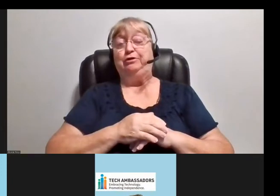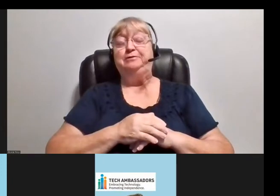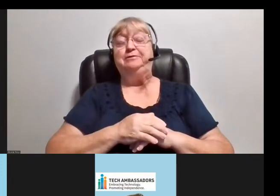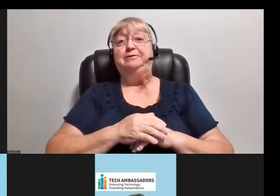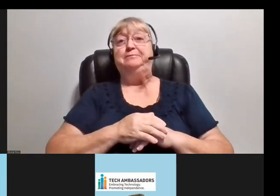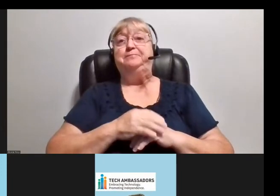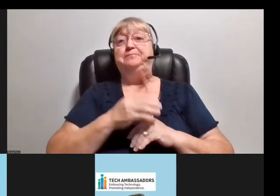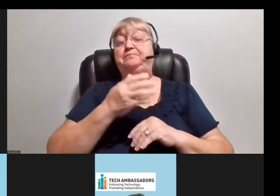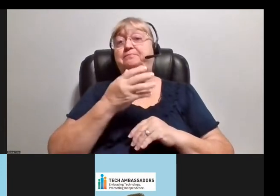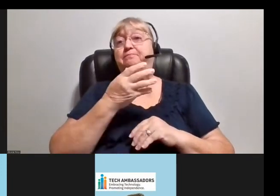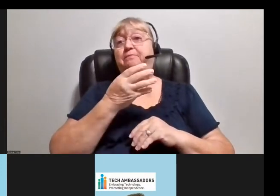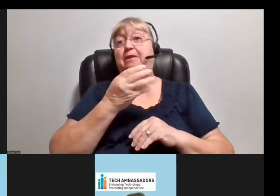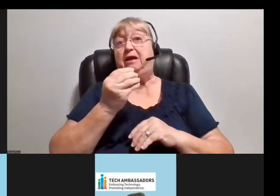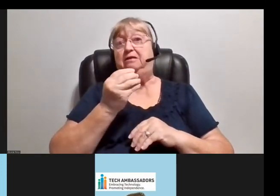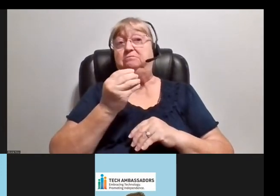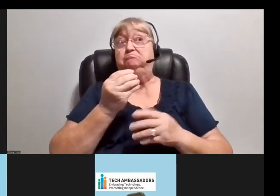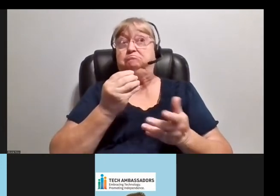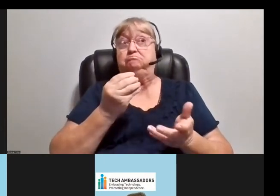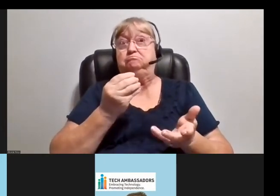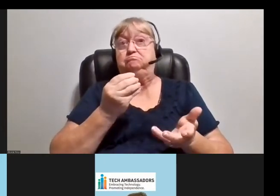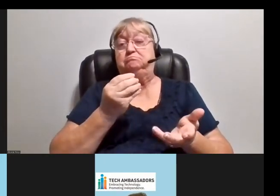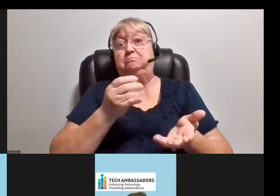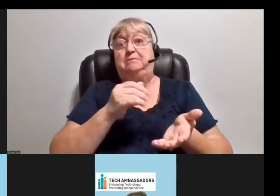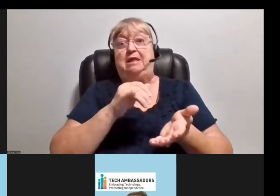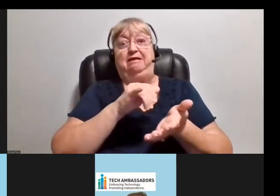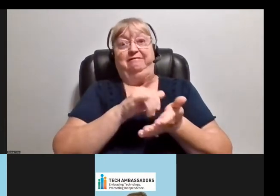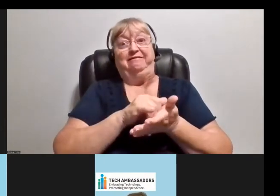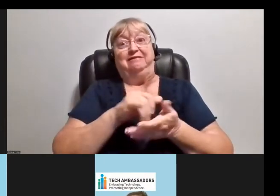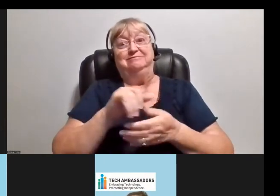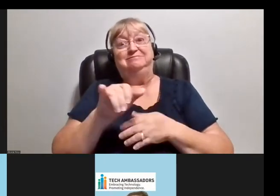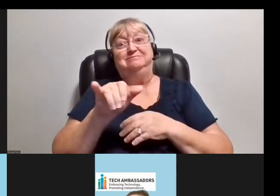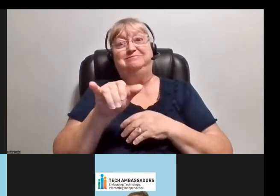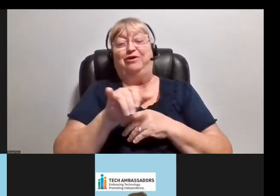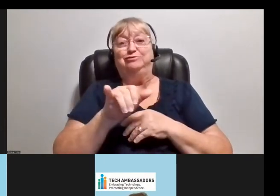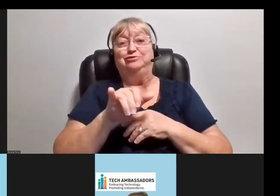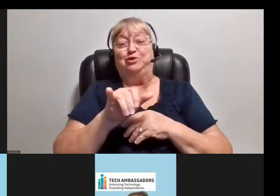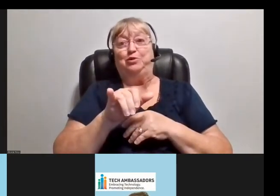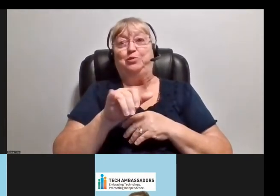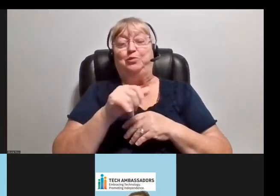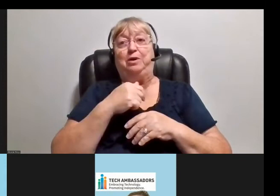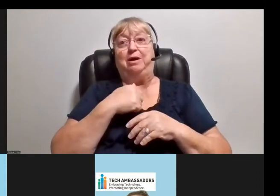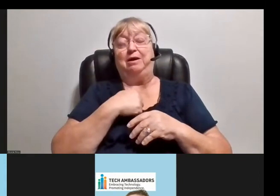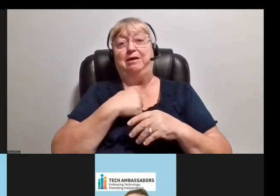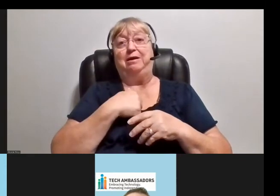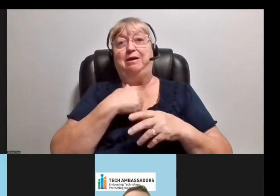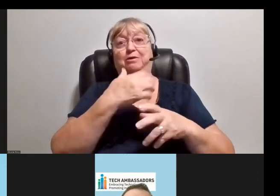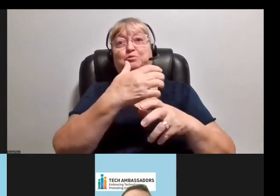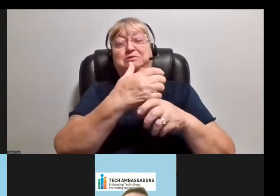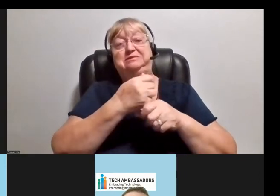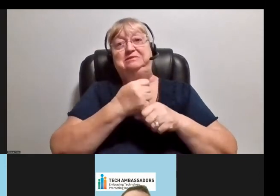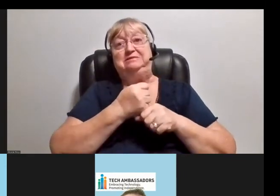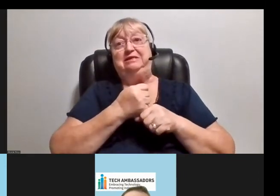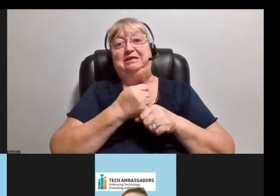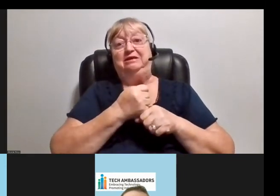and that is also receiving